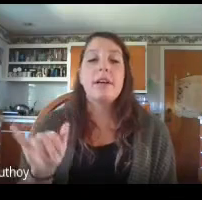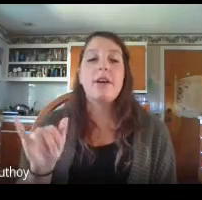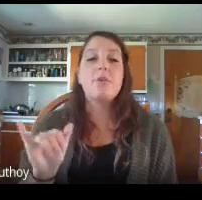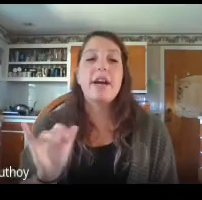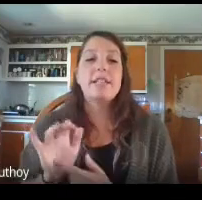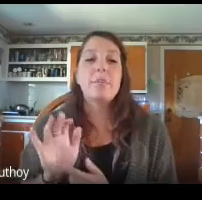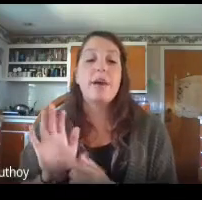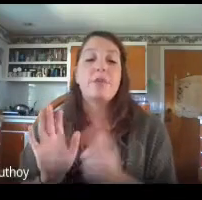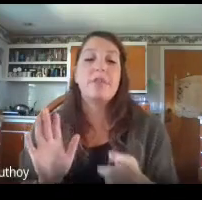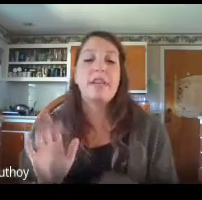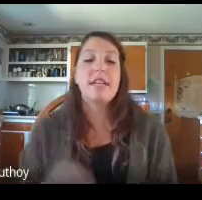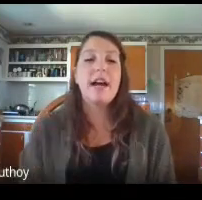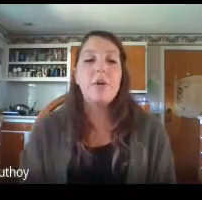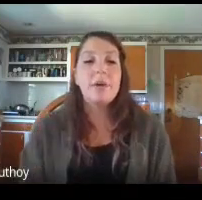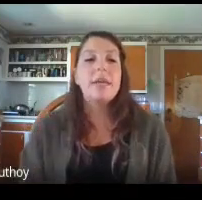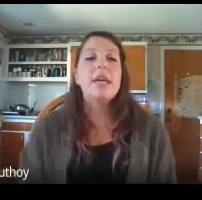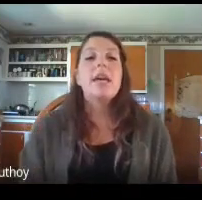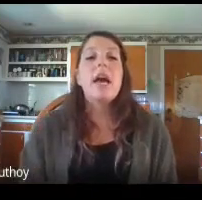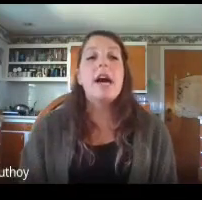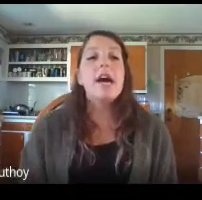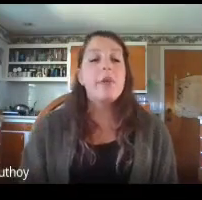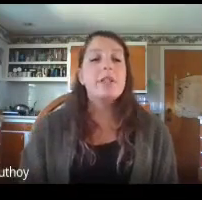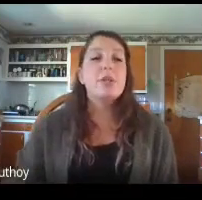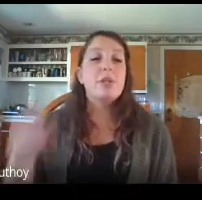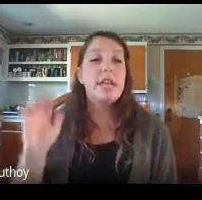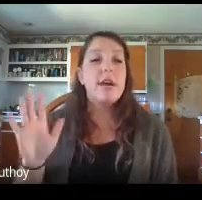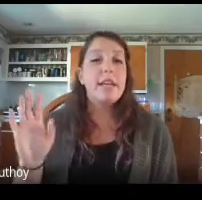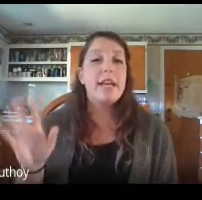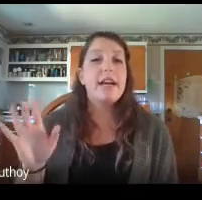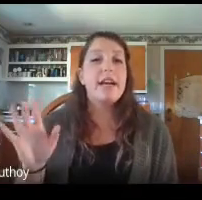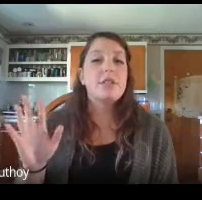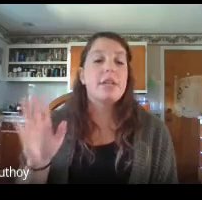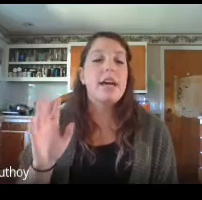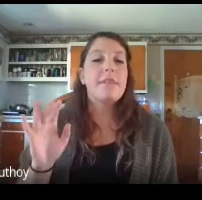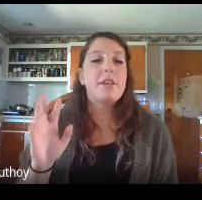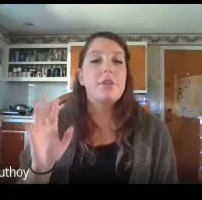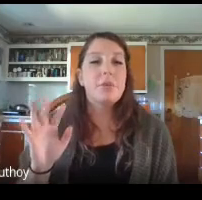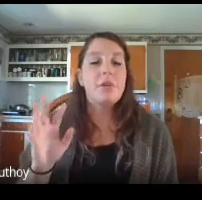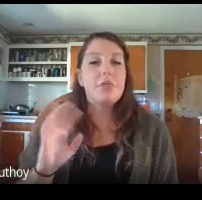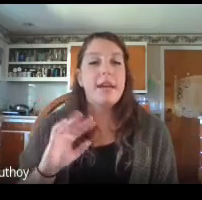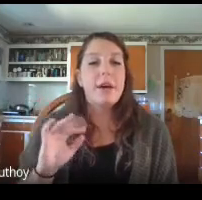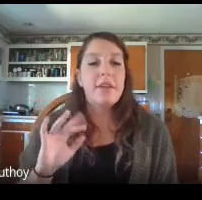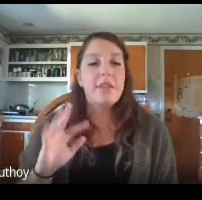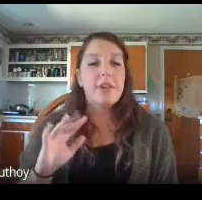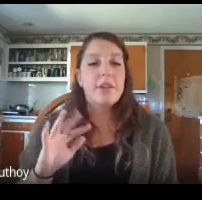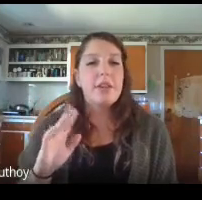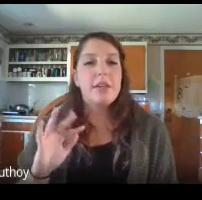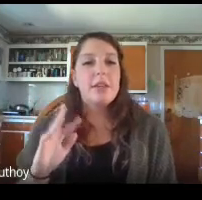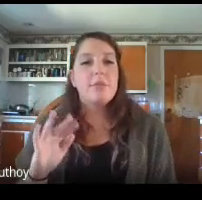okay? Otherwise, your palm should be facing out. And always use your dominant hand, so the hand that you write